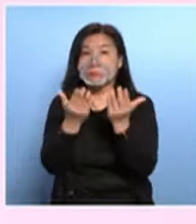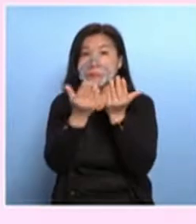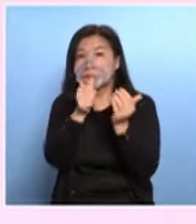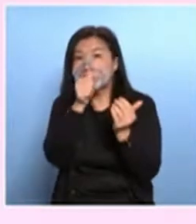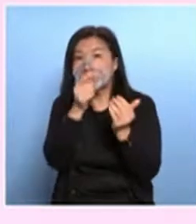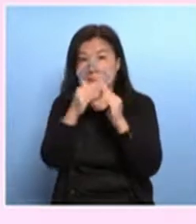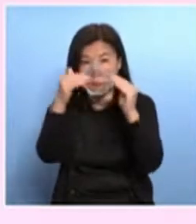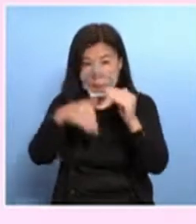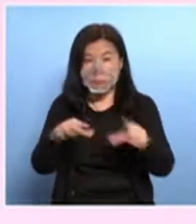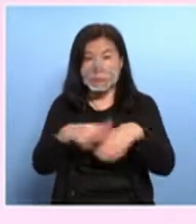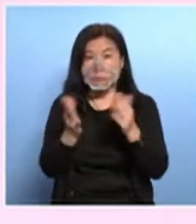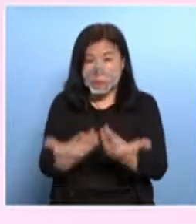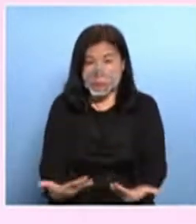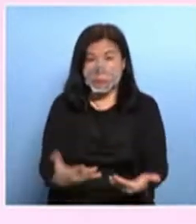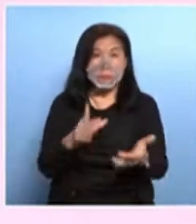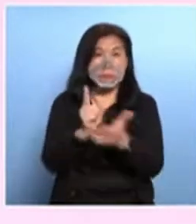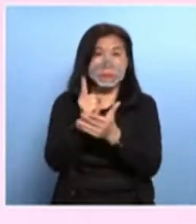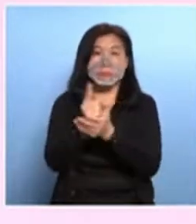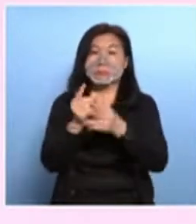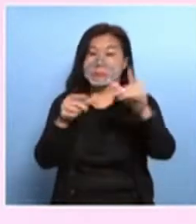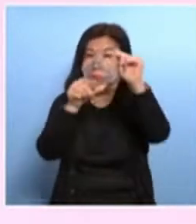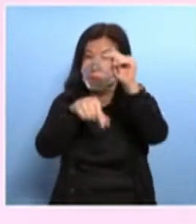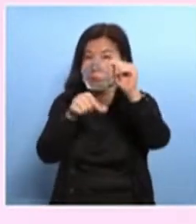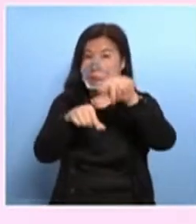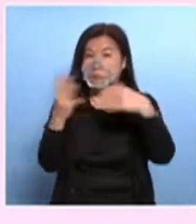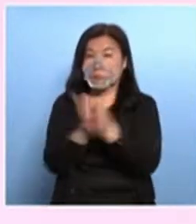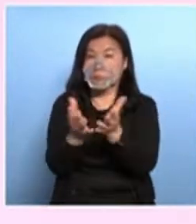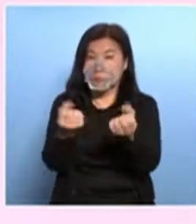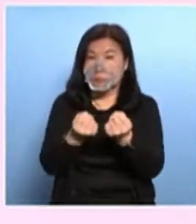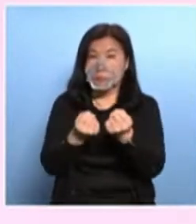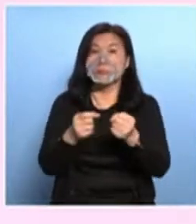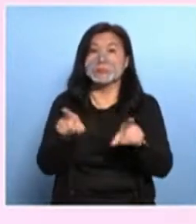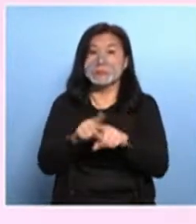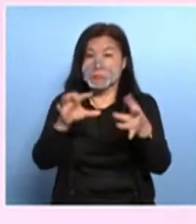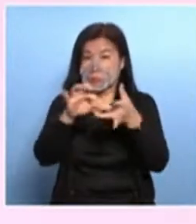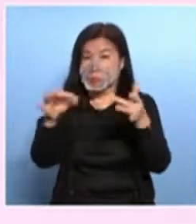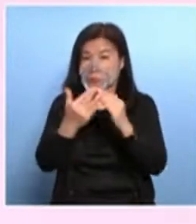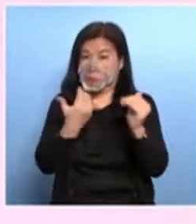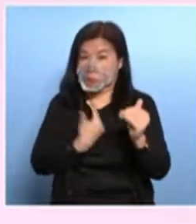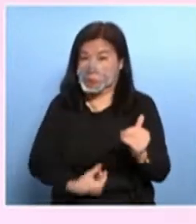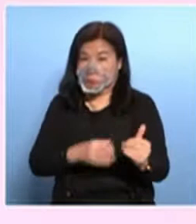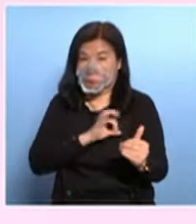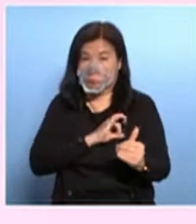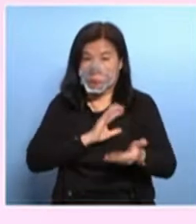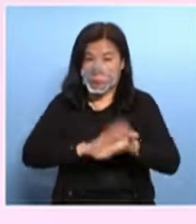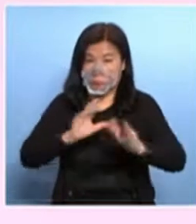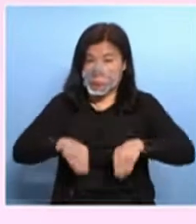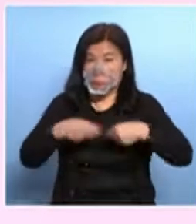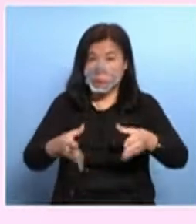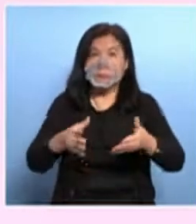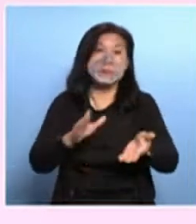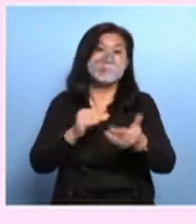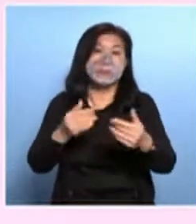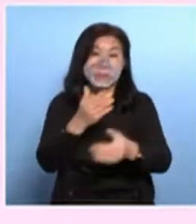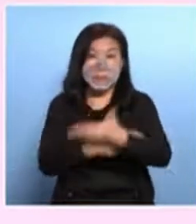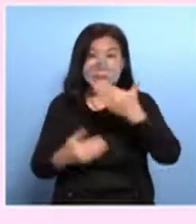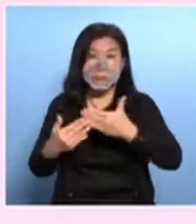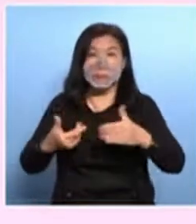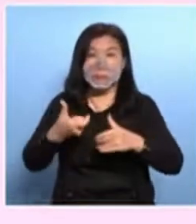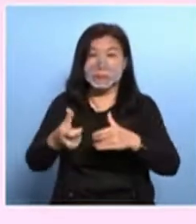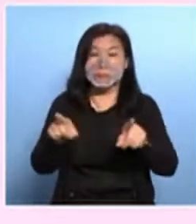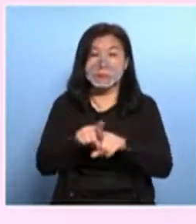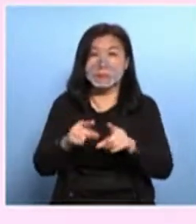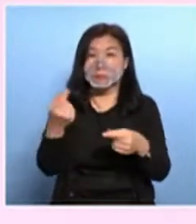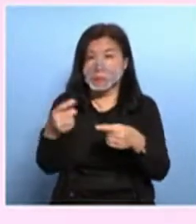assistance to pre-primary children and their families with welfare needs. Moreover, persons with disabilities receiving subsidized residential care